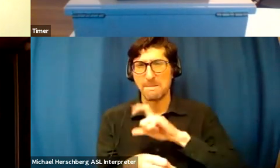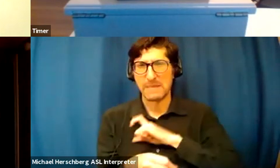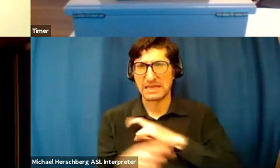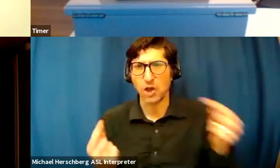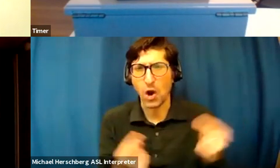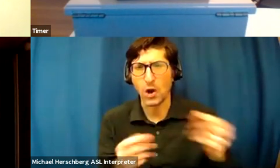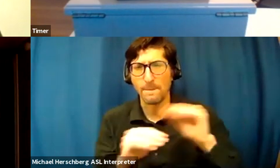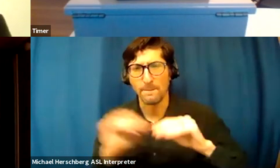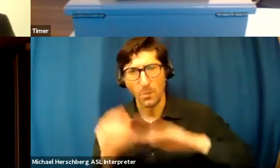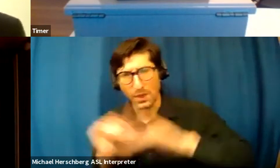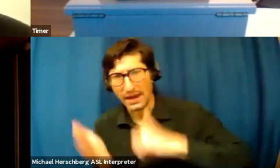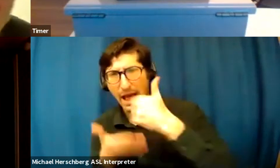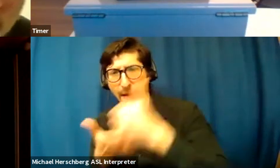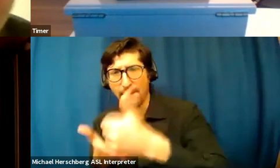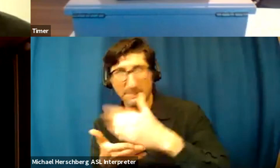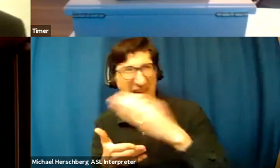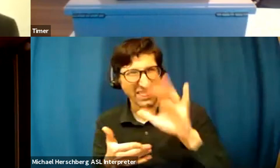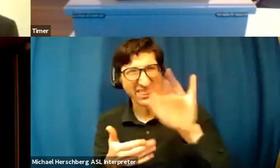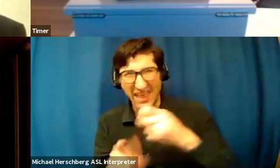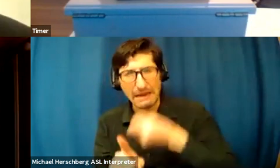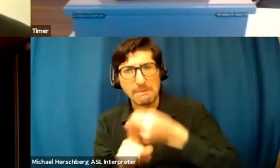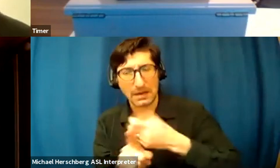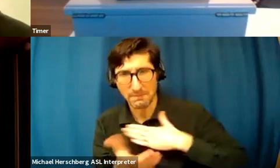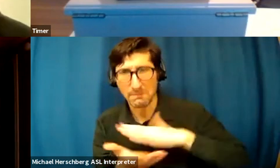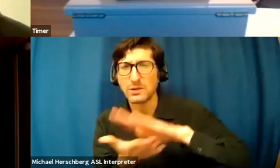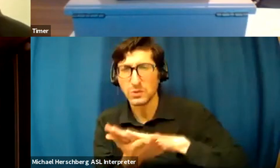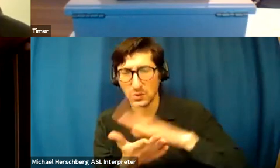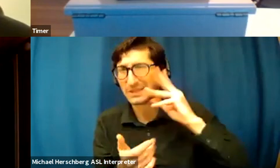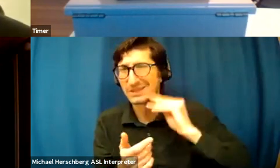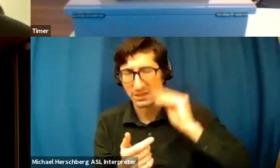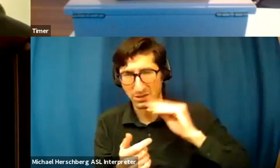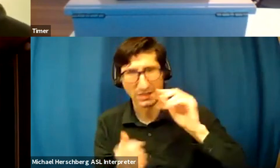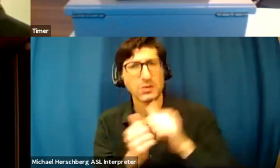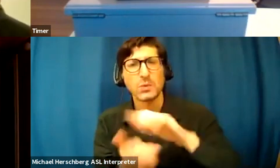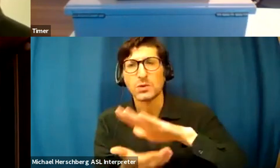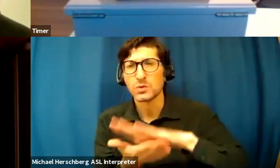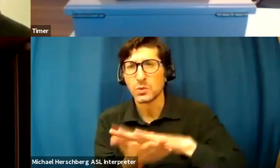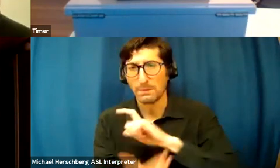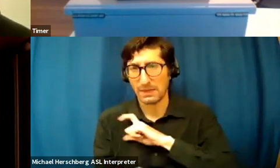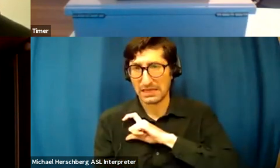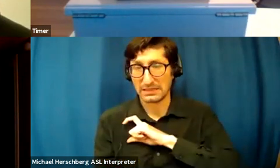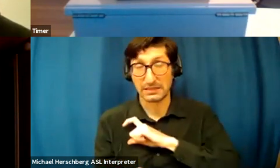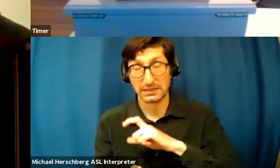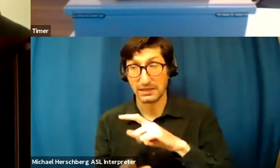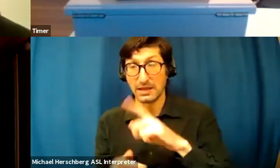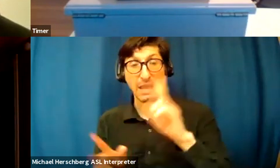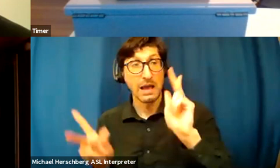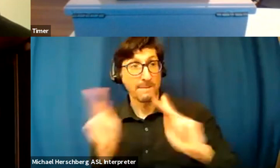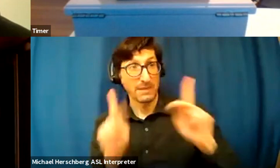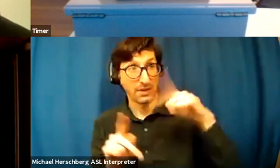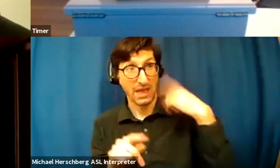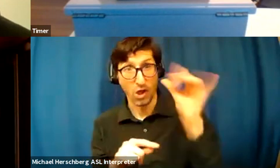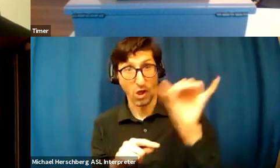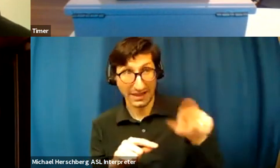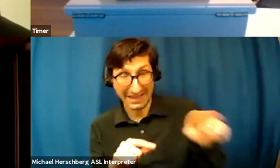good, and it rolled over into my school experience with school police. Seeing people that looked like him, dressed like